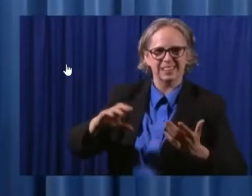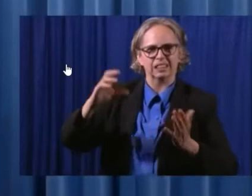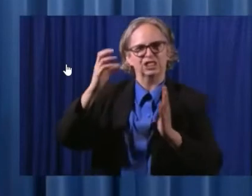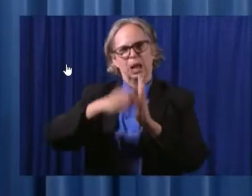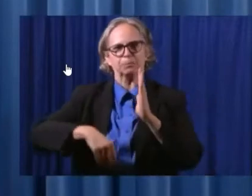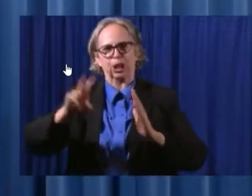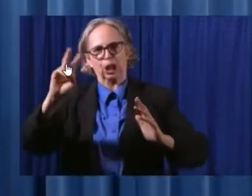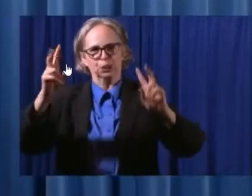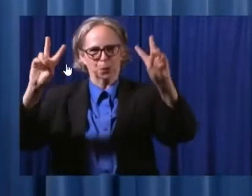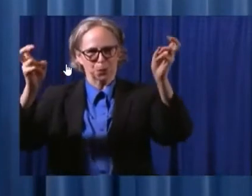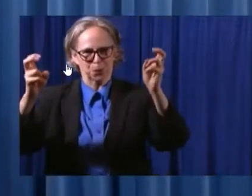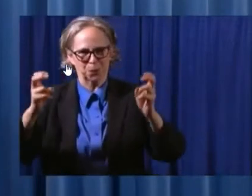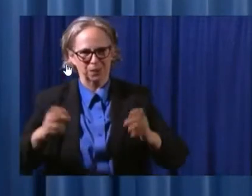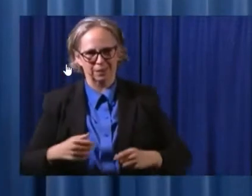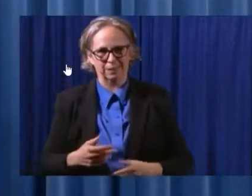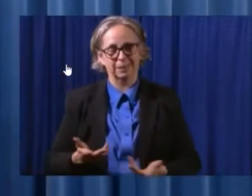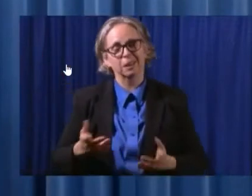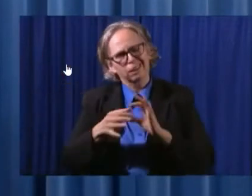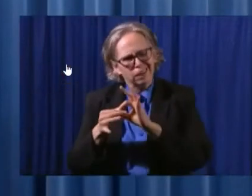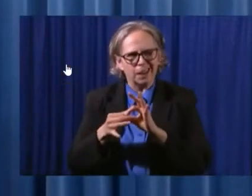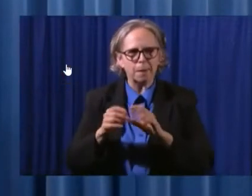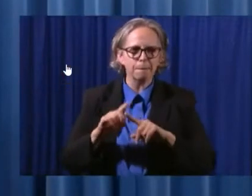Related, but a different area.